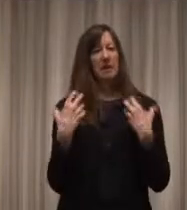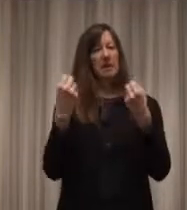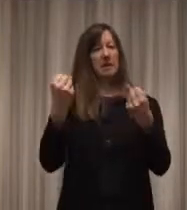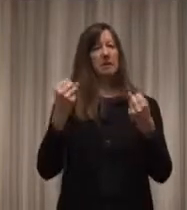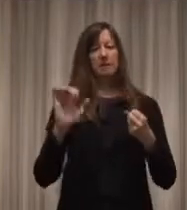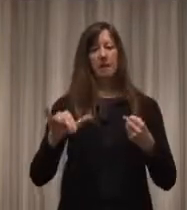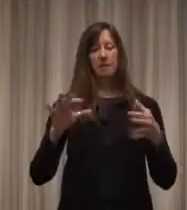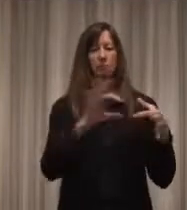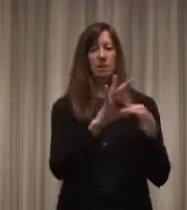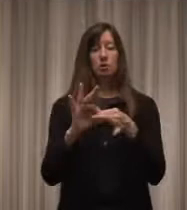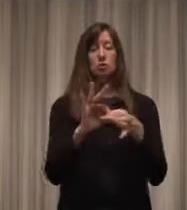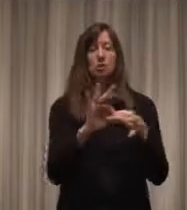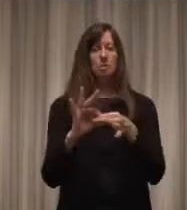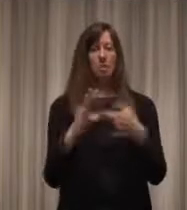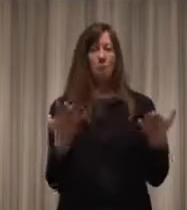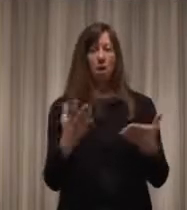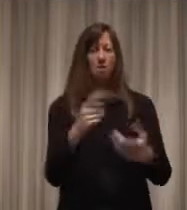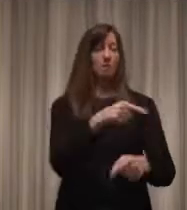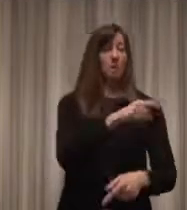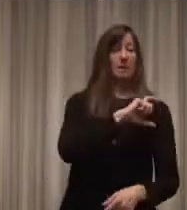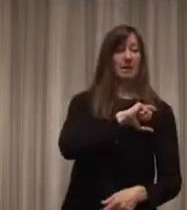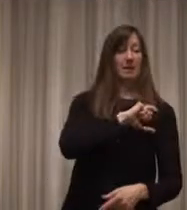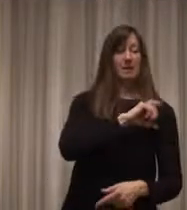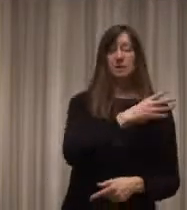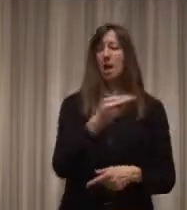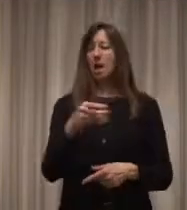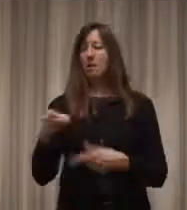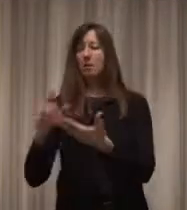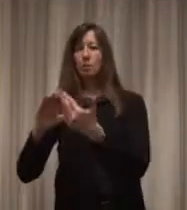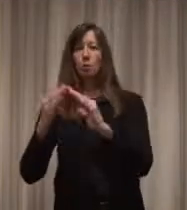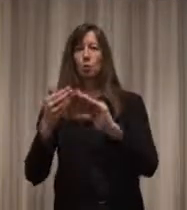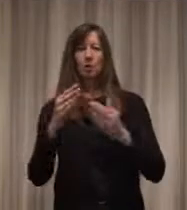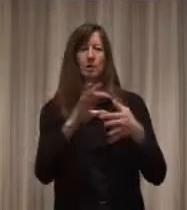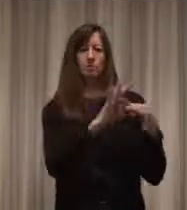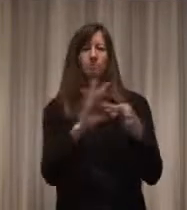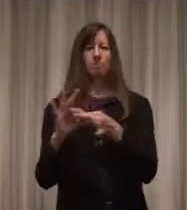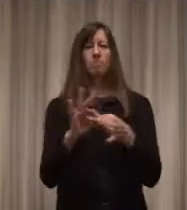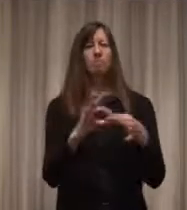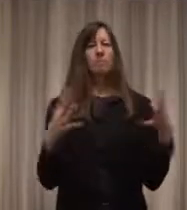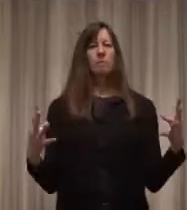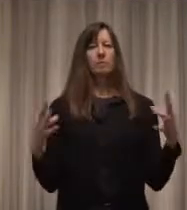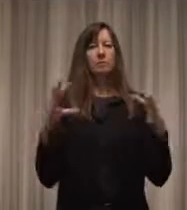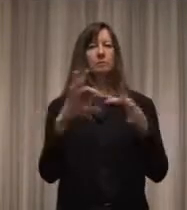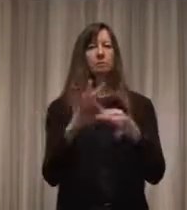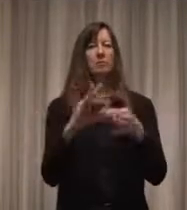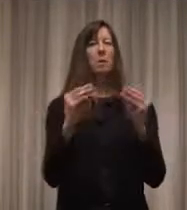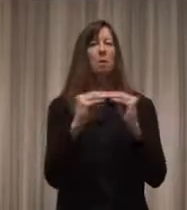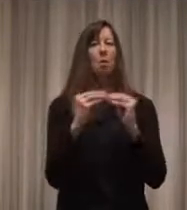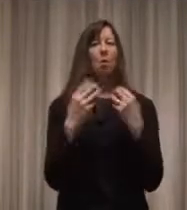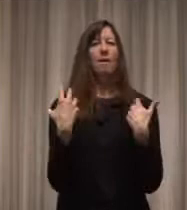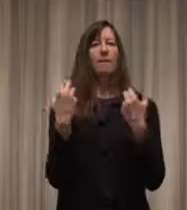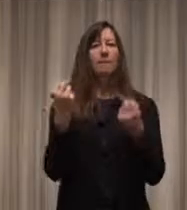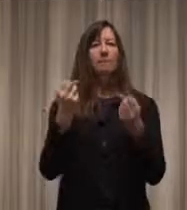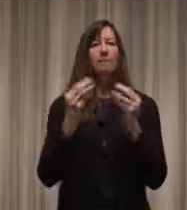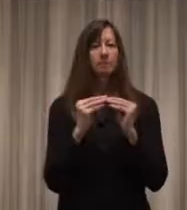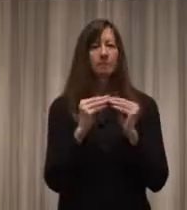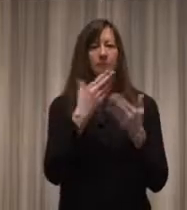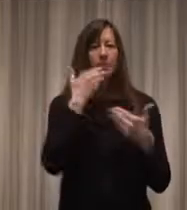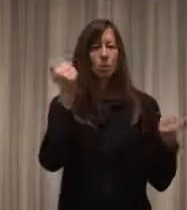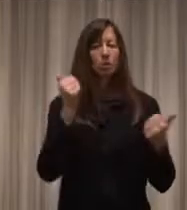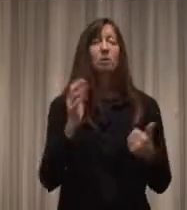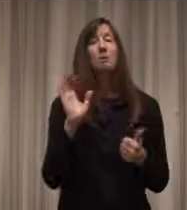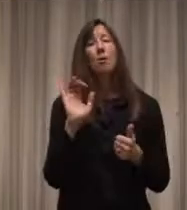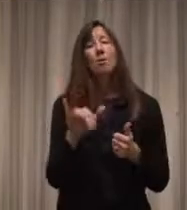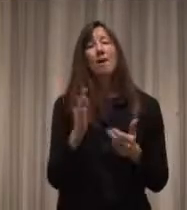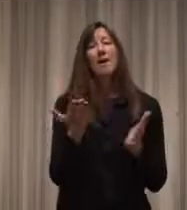sworn to protect and keep safe. So again, this is the culmination of a great amount of